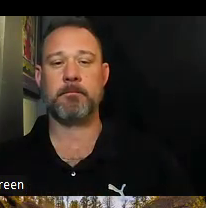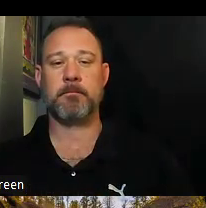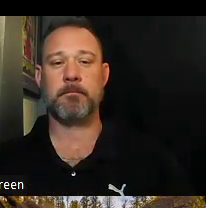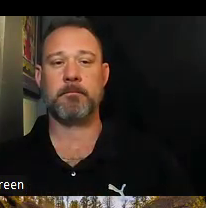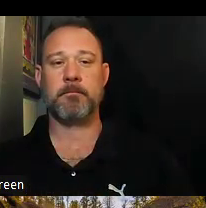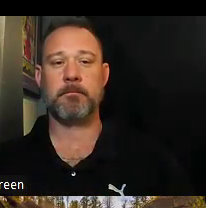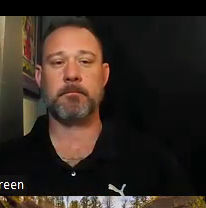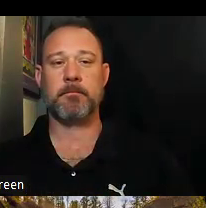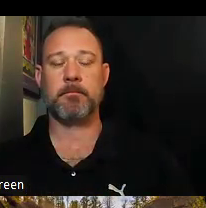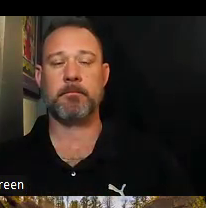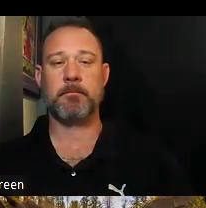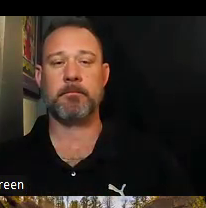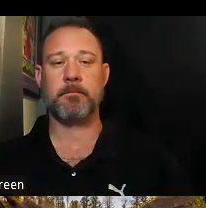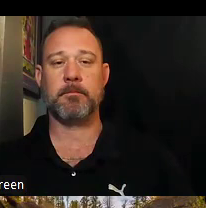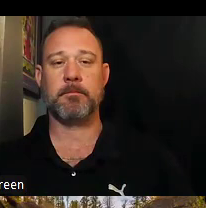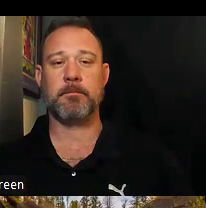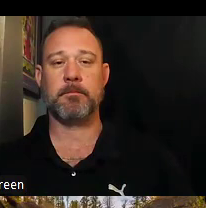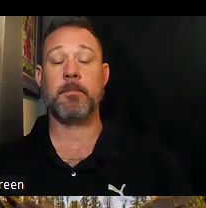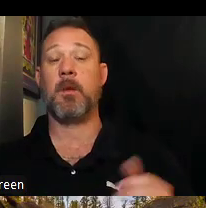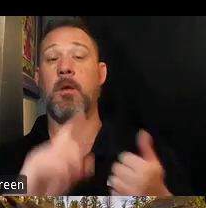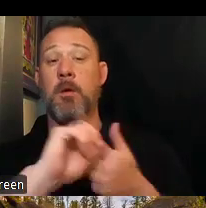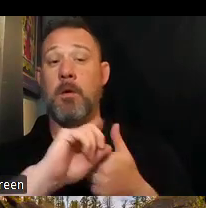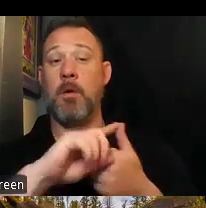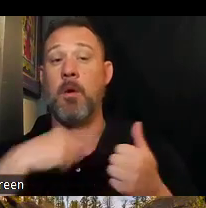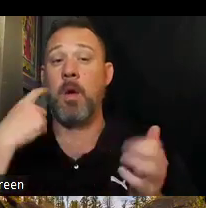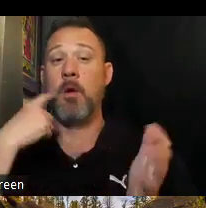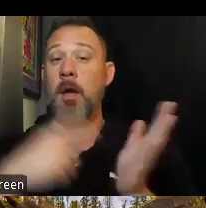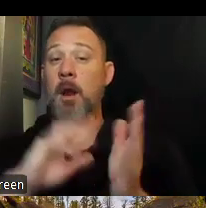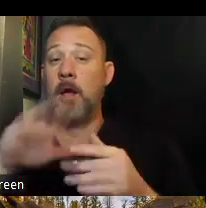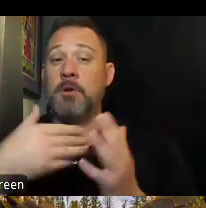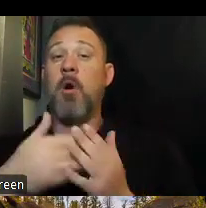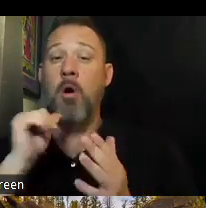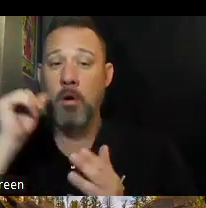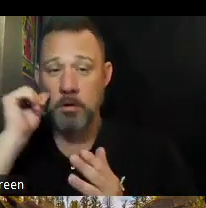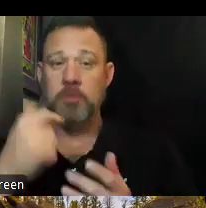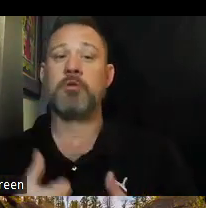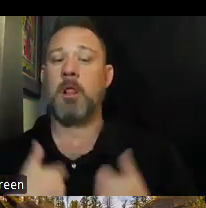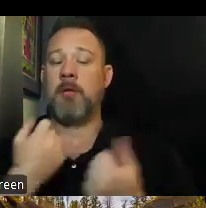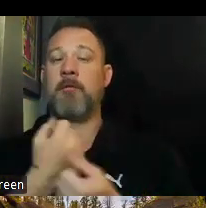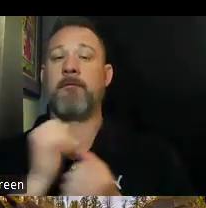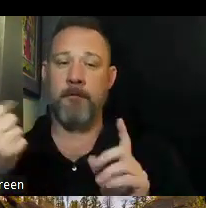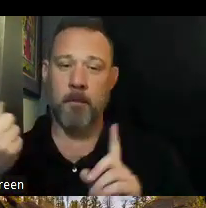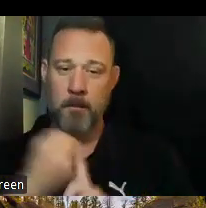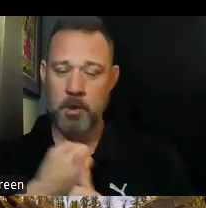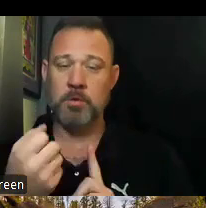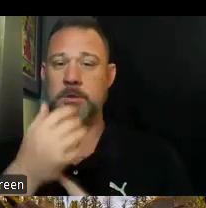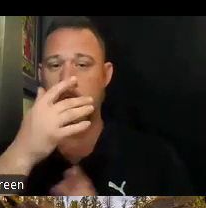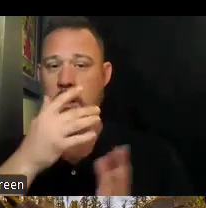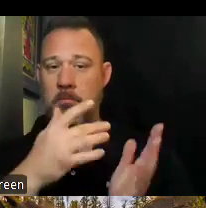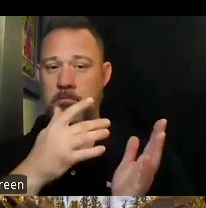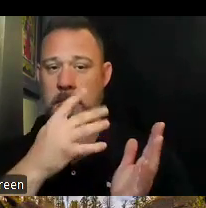Next slide, please. 1. We recognize that all adults deserve to live free from abuse, neglect,